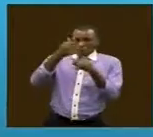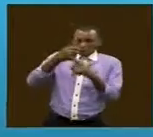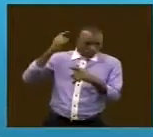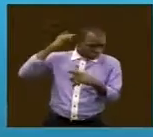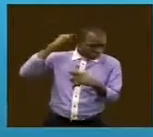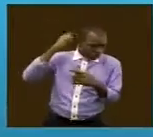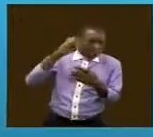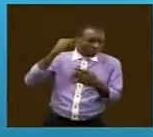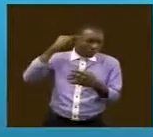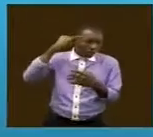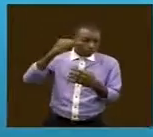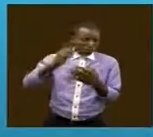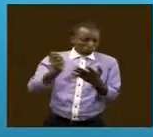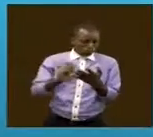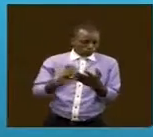them.